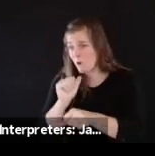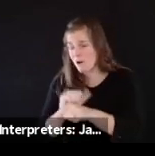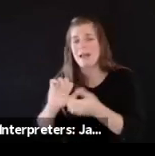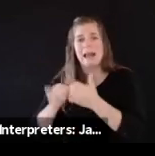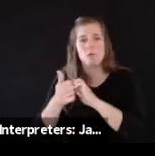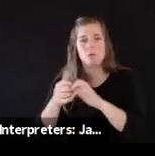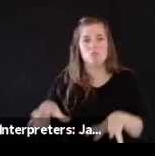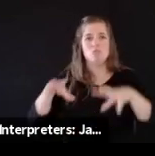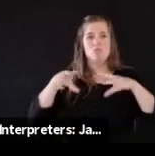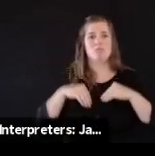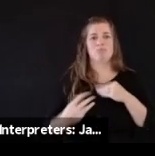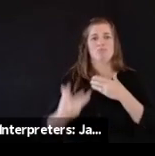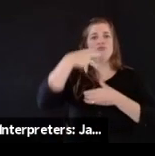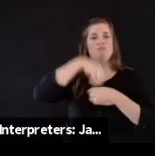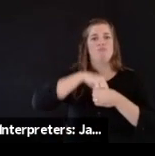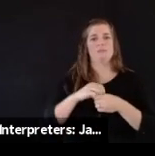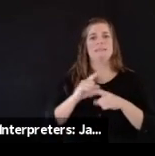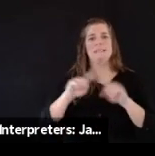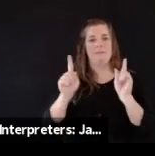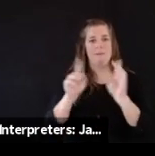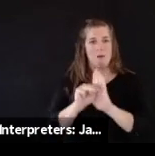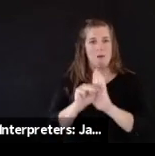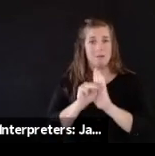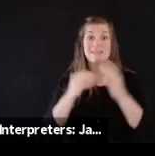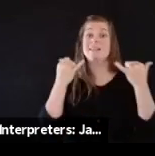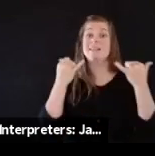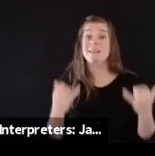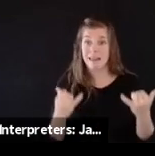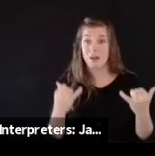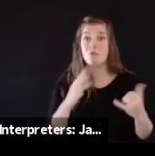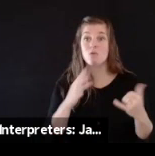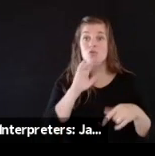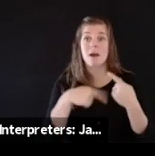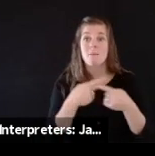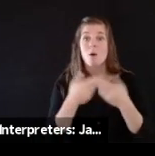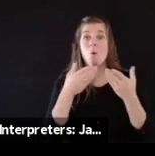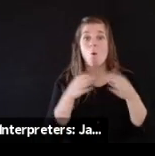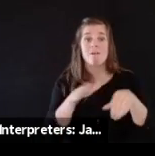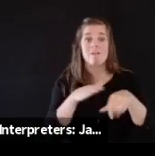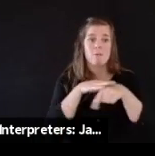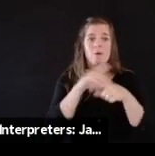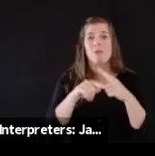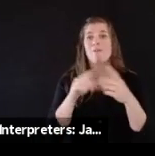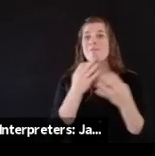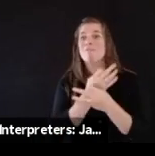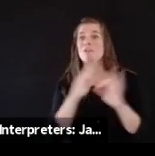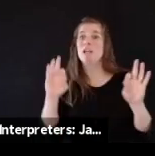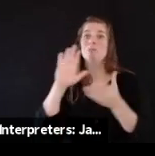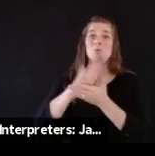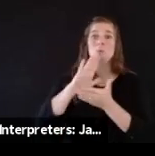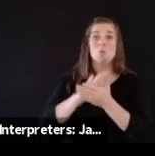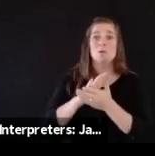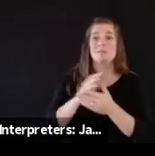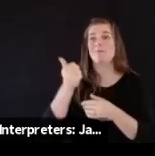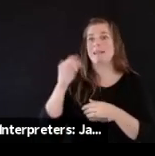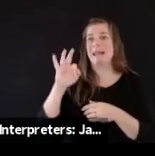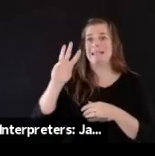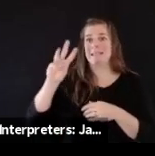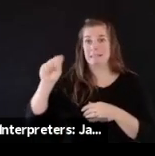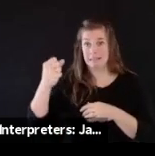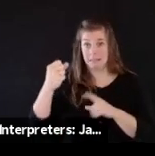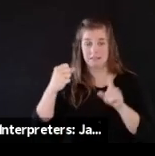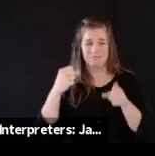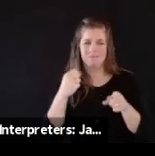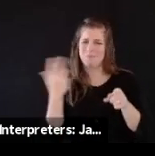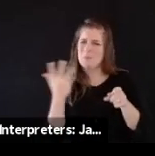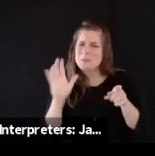models. And I want to begin by providing a brief overview of the Freedom Schools of the 1960s. Now, Freedom Schools were